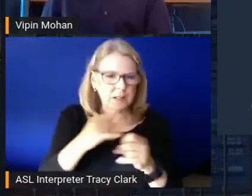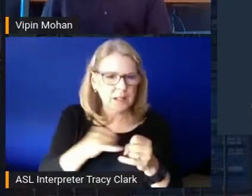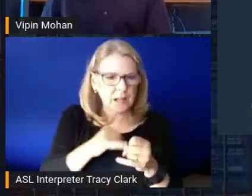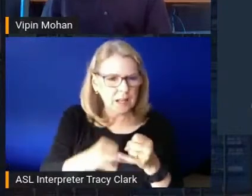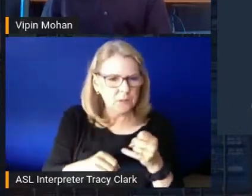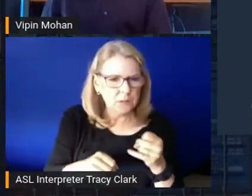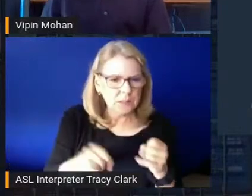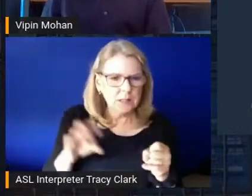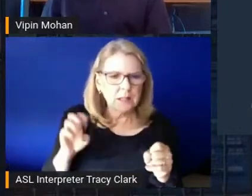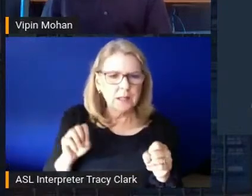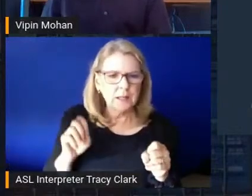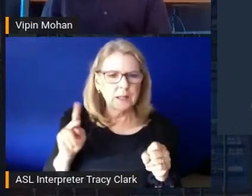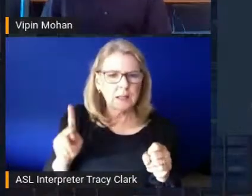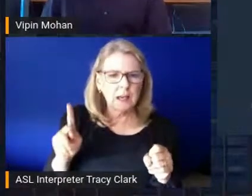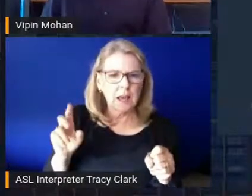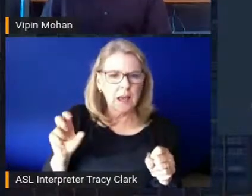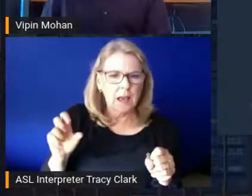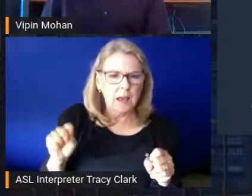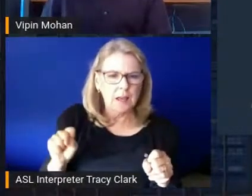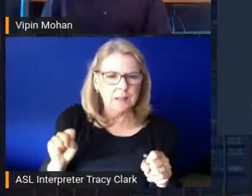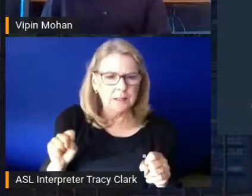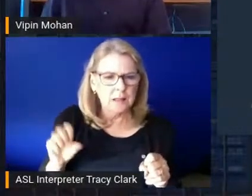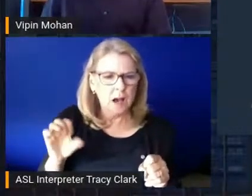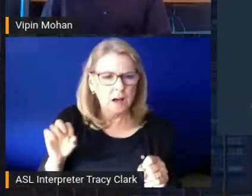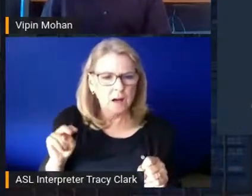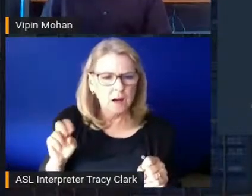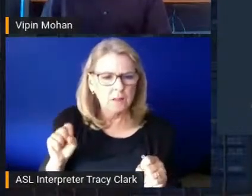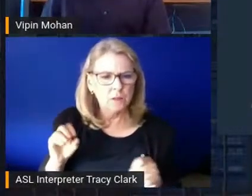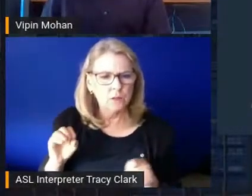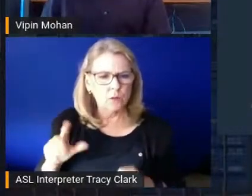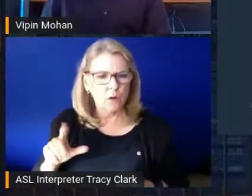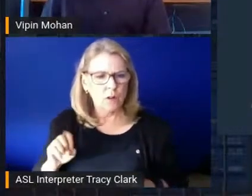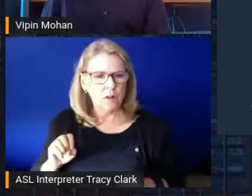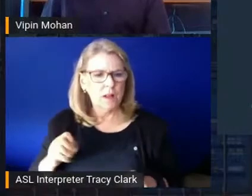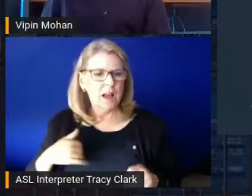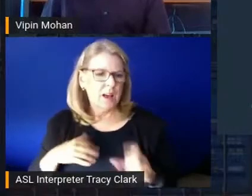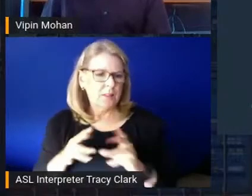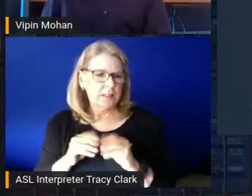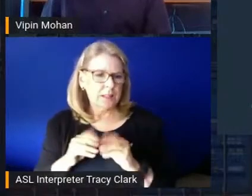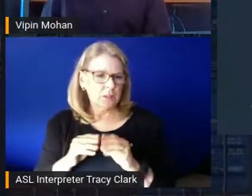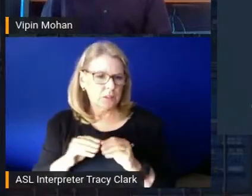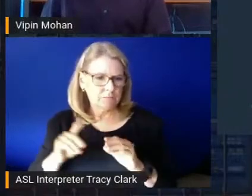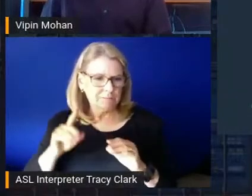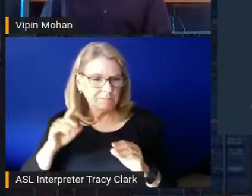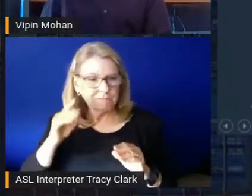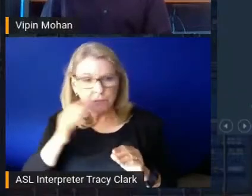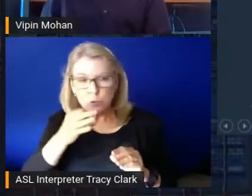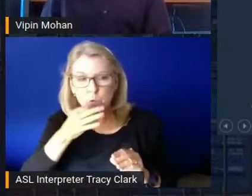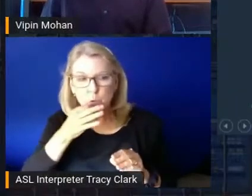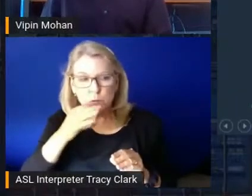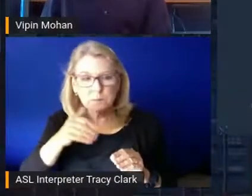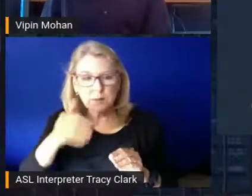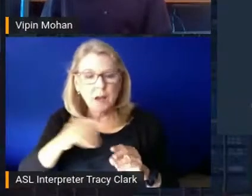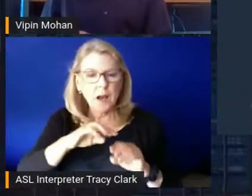So we have a session on EKS Connector that's coming up where you'll have more details about how you can use that.